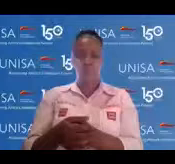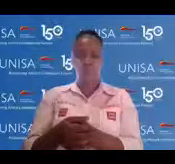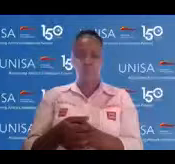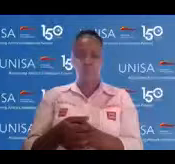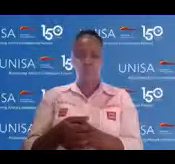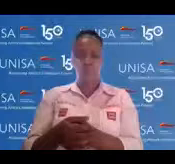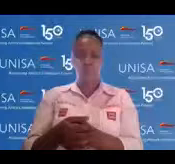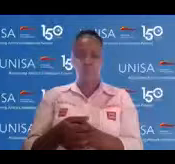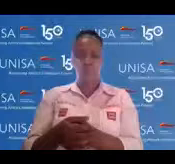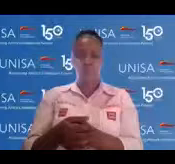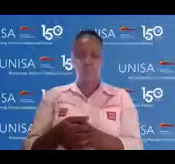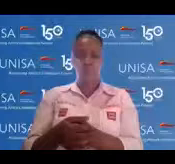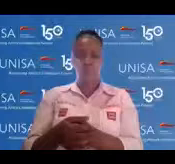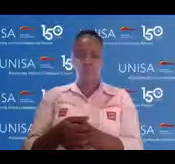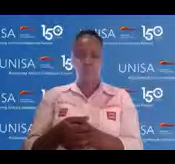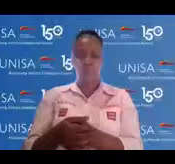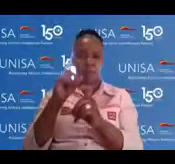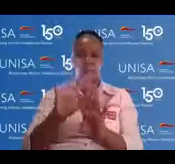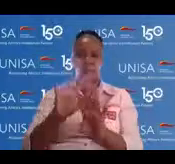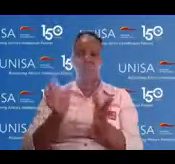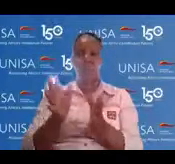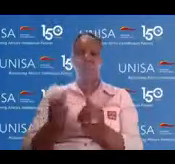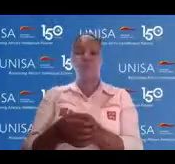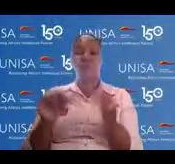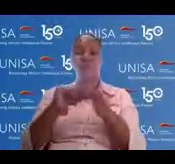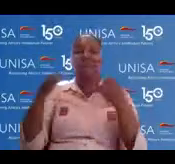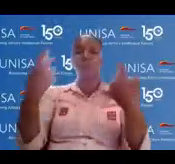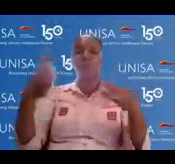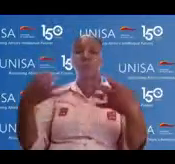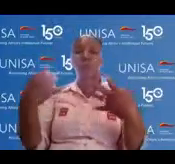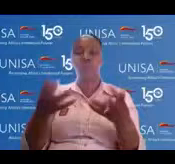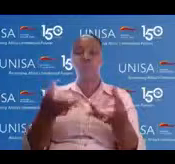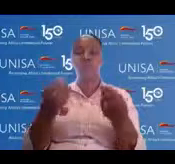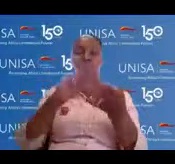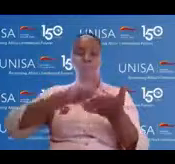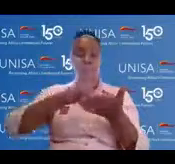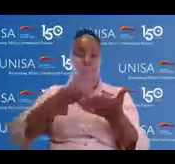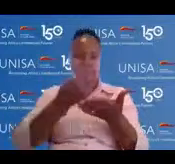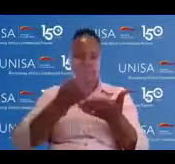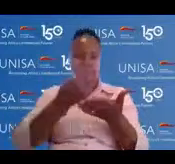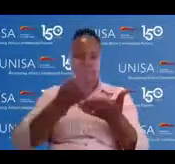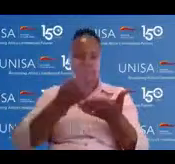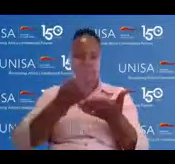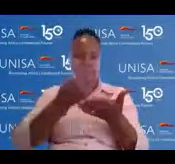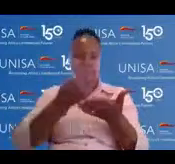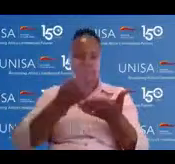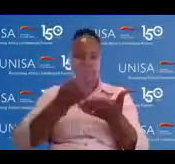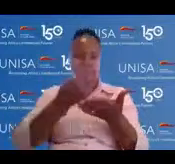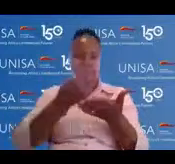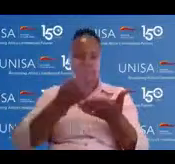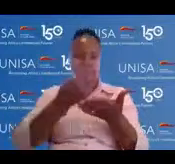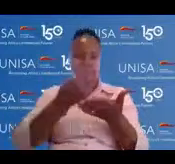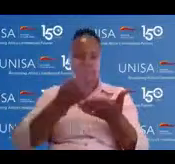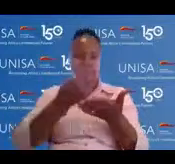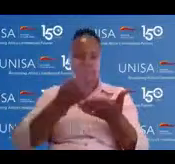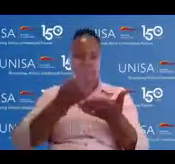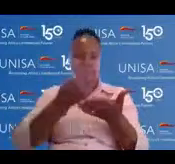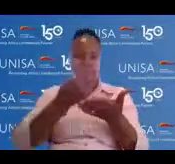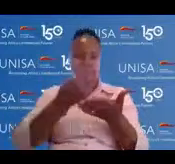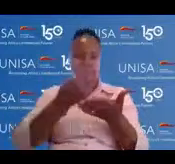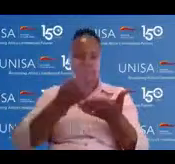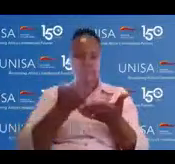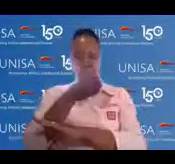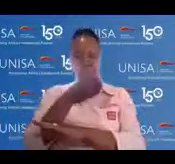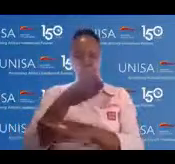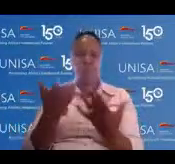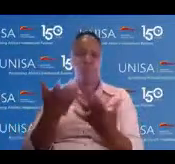webcam. So very importantly, if you've got a laptop, usually it's got a built-in camera already and a microphone. But if you're using a